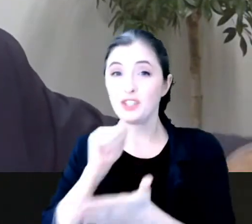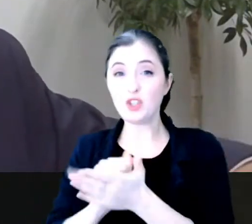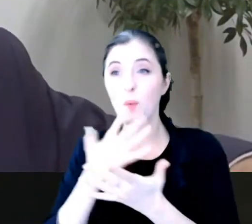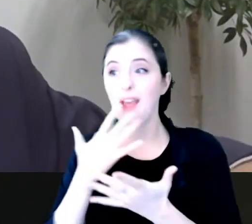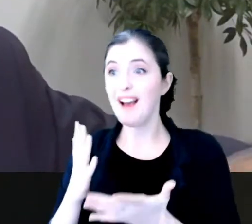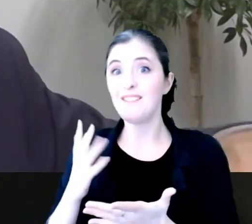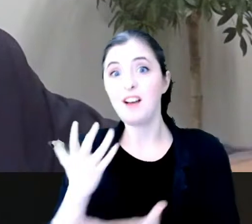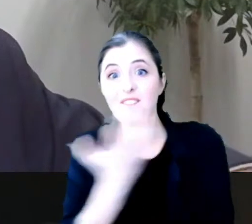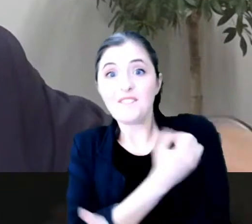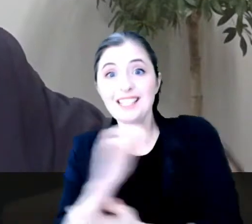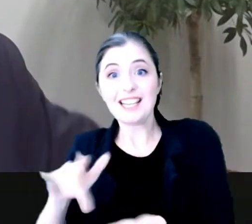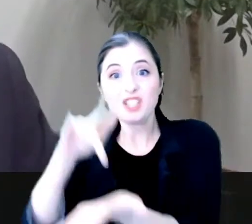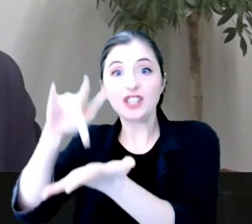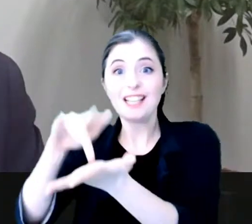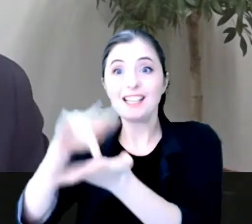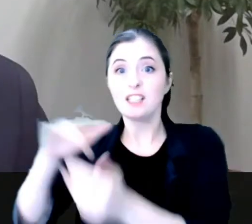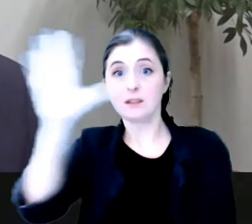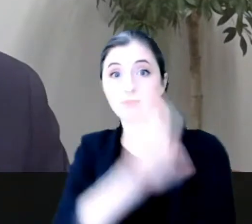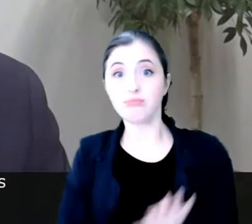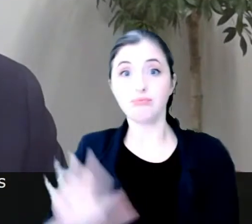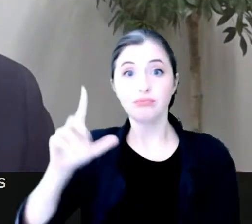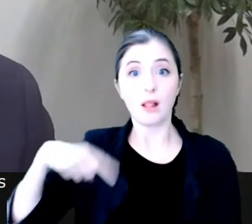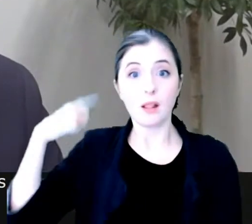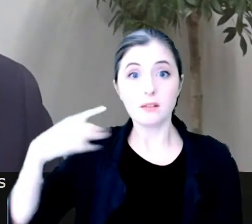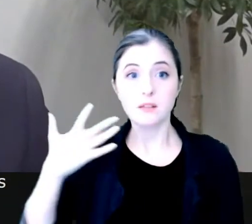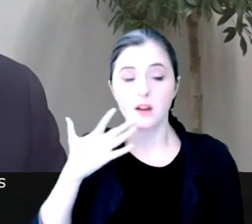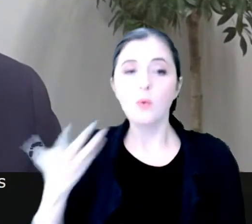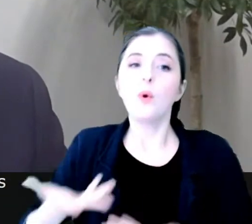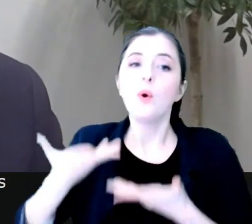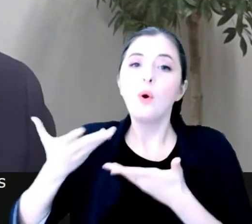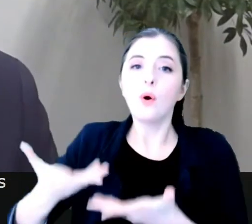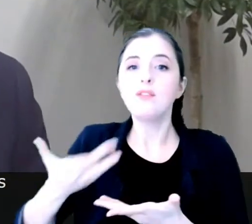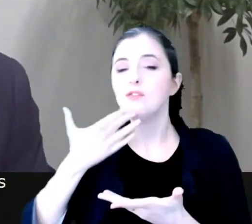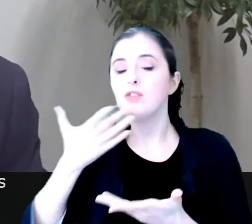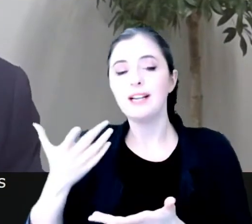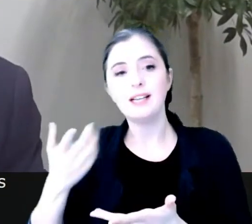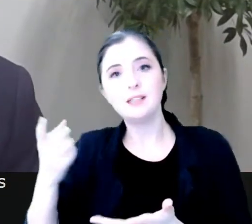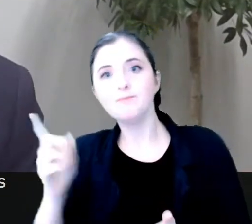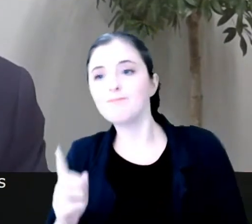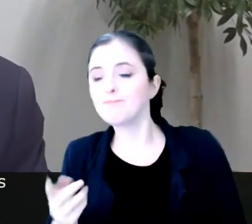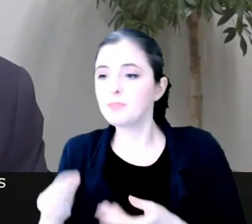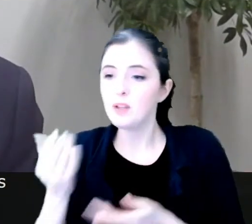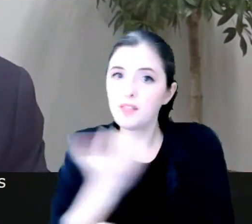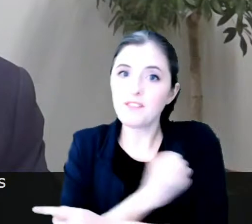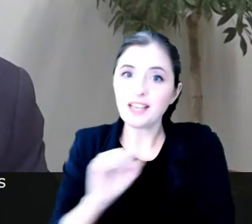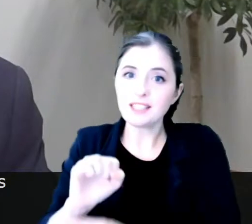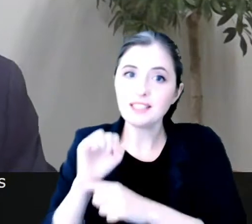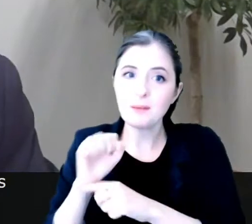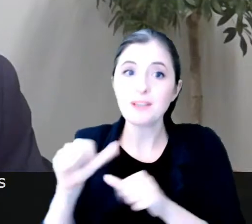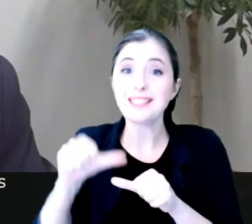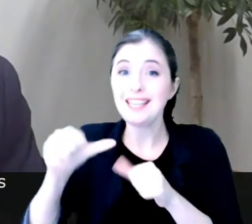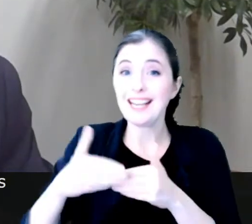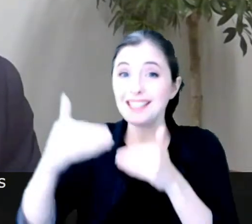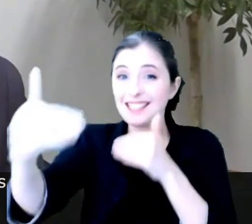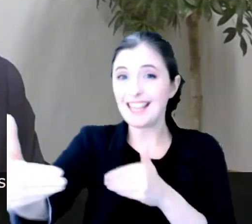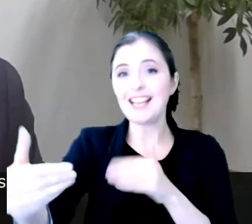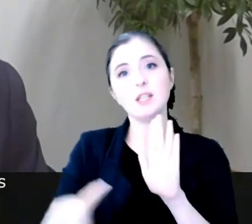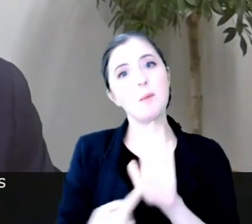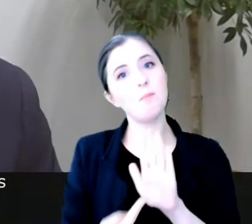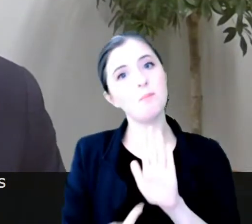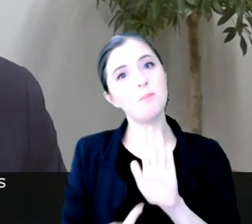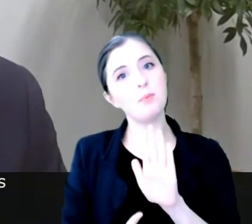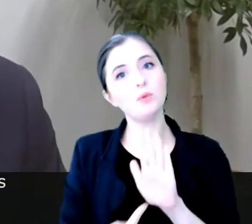We're offering events expertise to the Vaccines Minister, Nadeem Zahawi, because the next stage is really, really important as part of